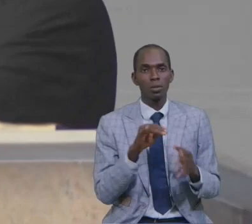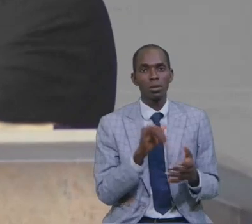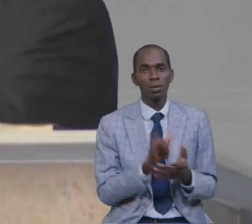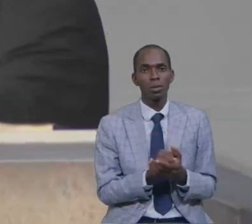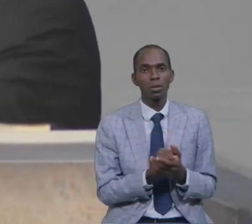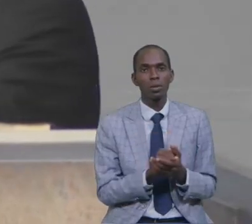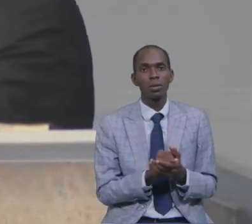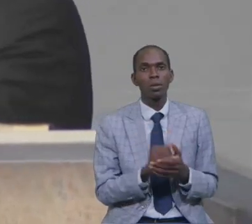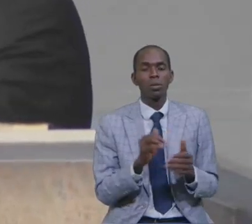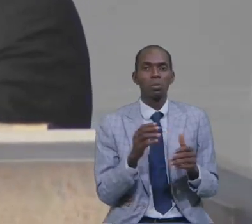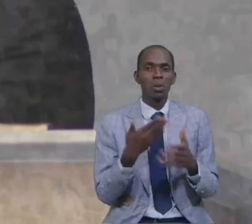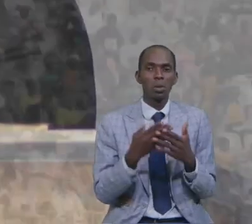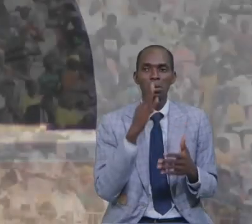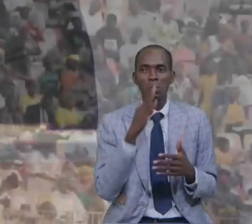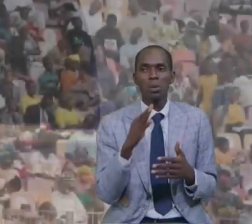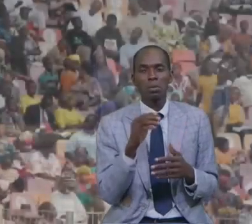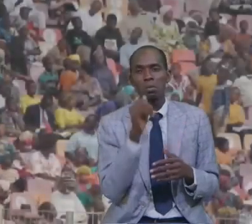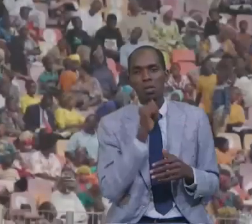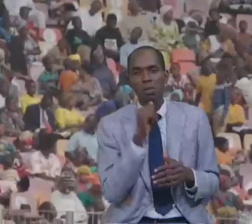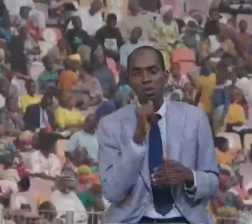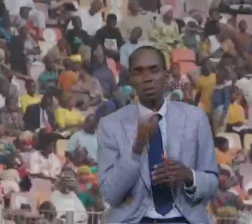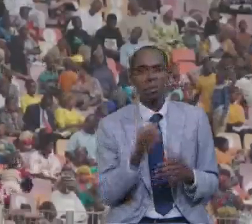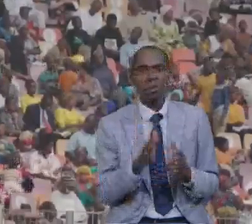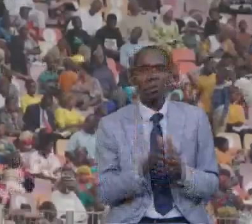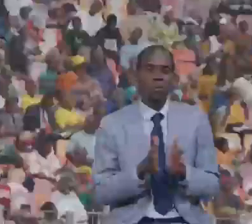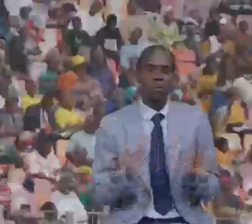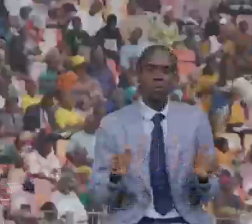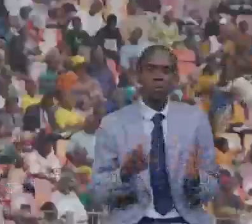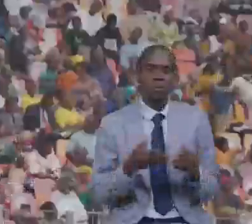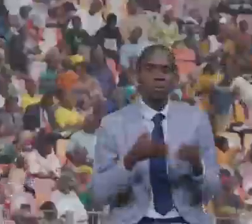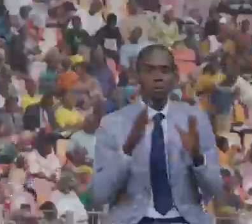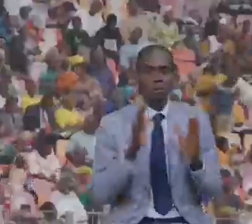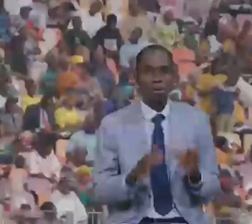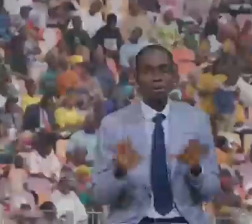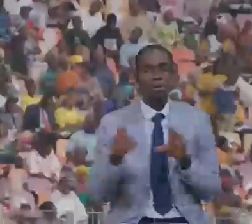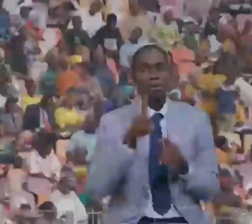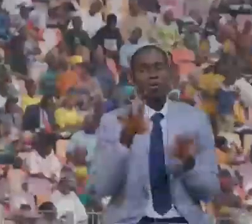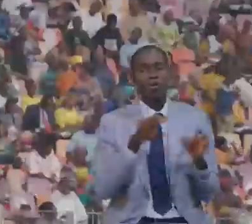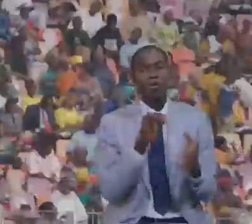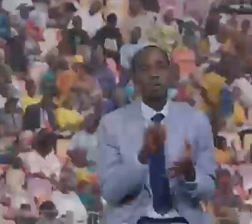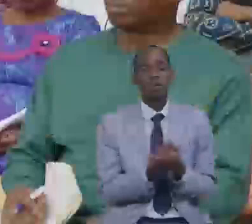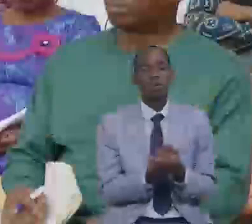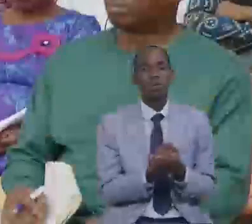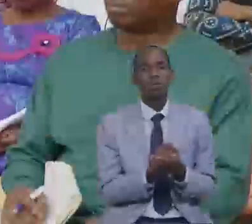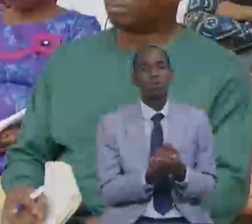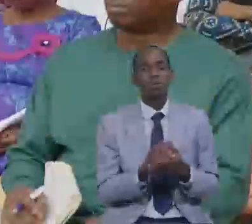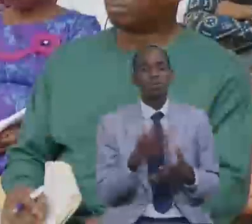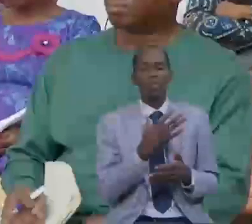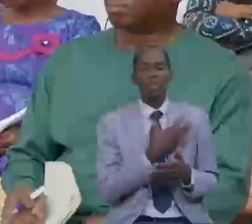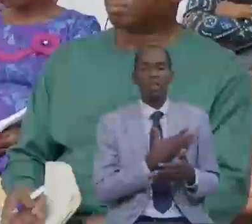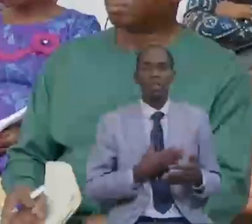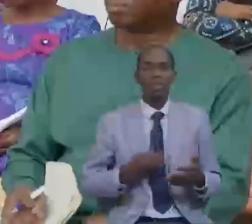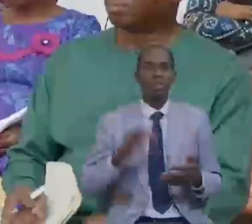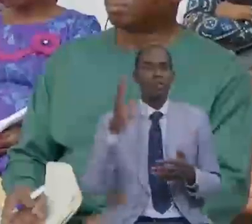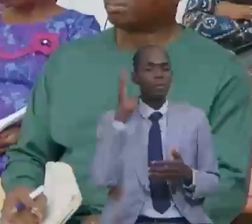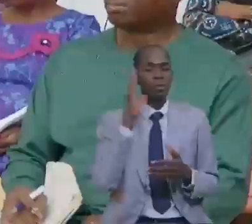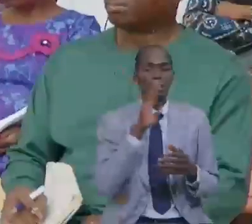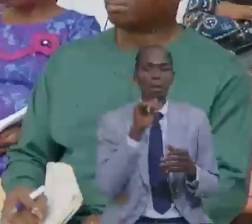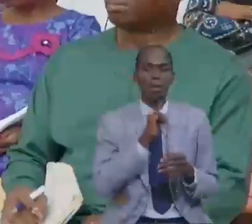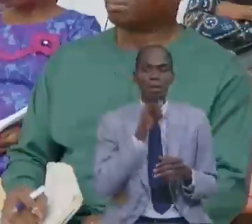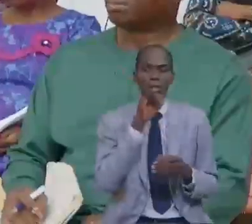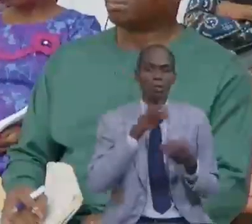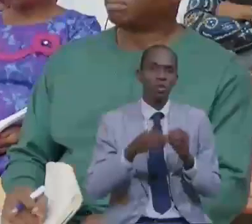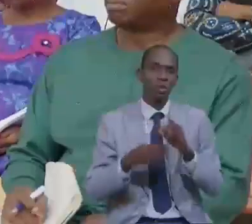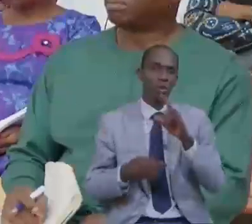am number one. And there is no law that controls me. You know, the